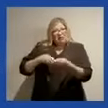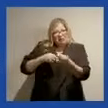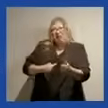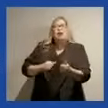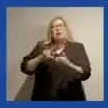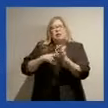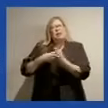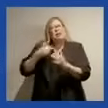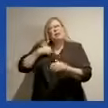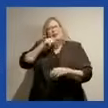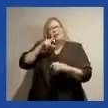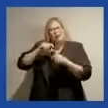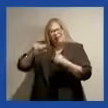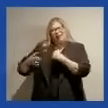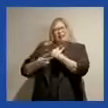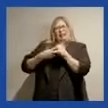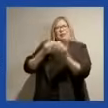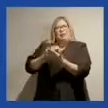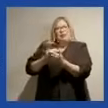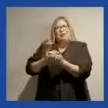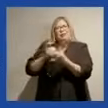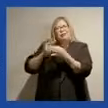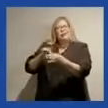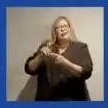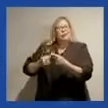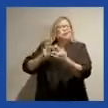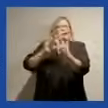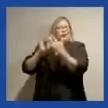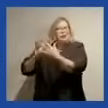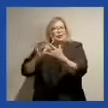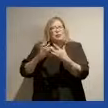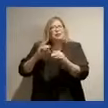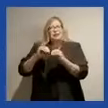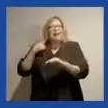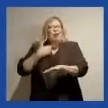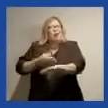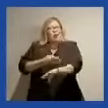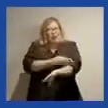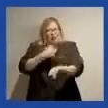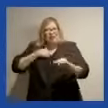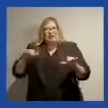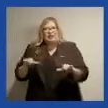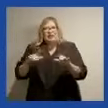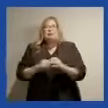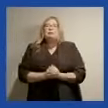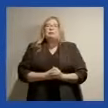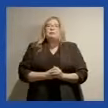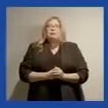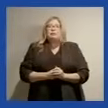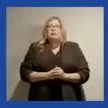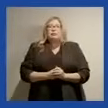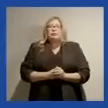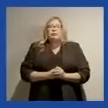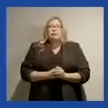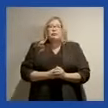of programming and advancing the commitments that we've made. As it relates to workforce, we